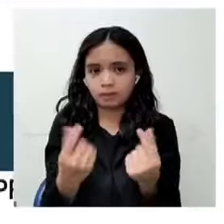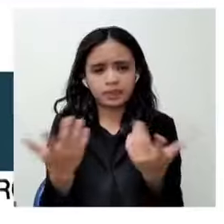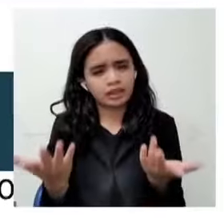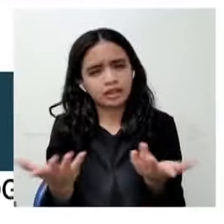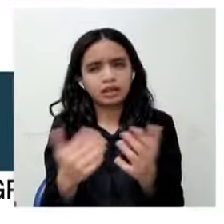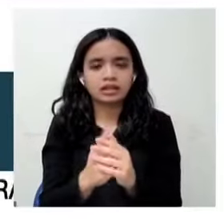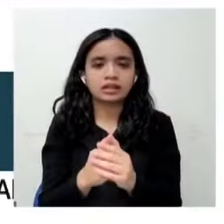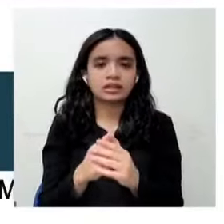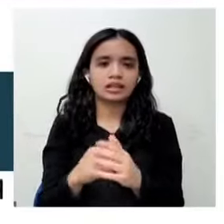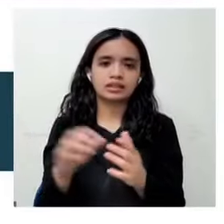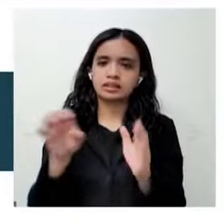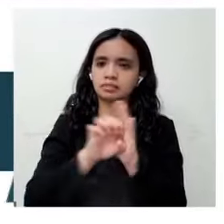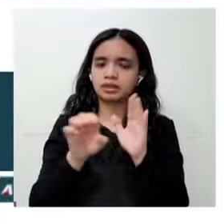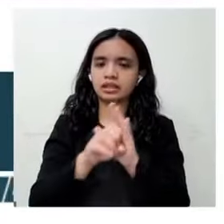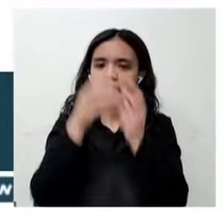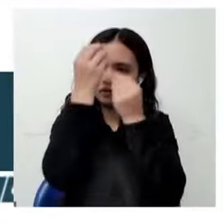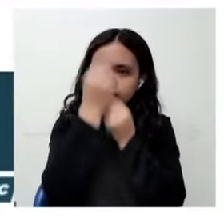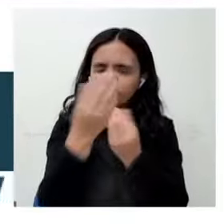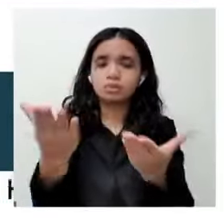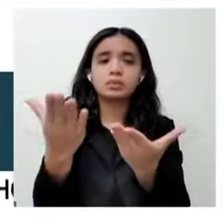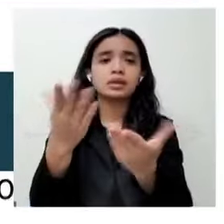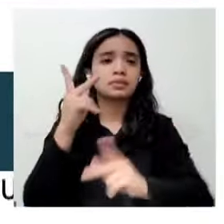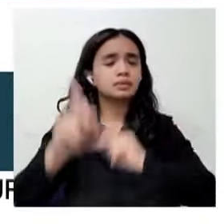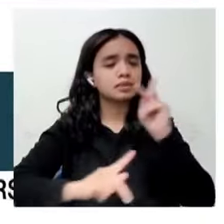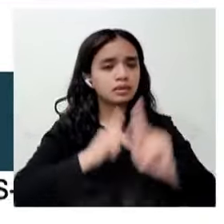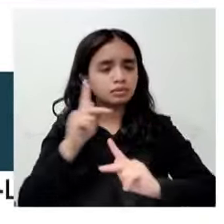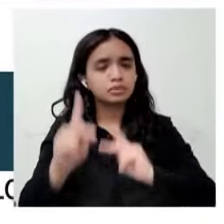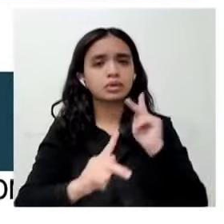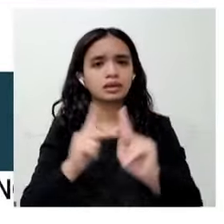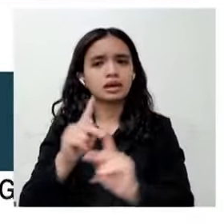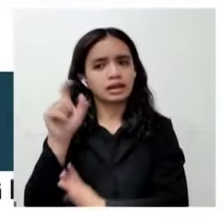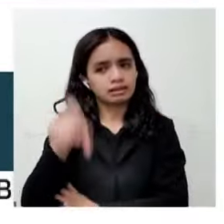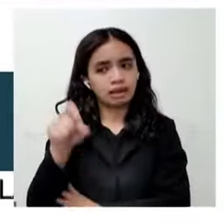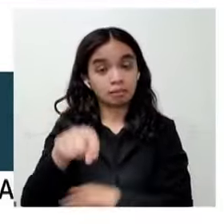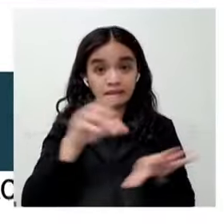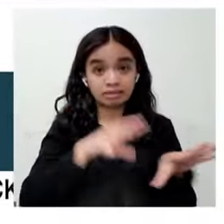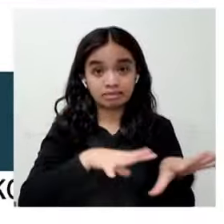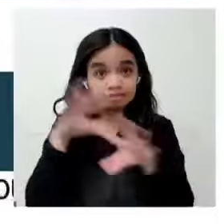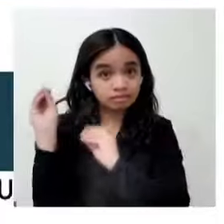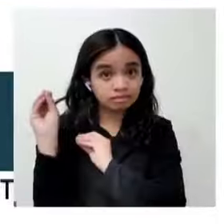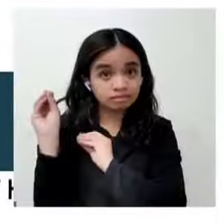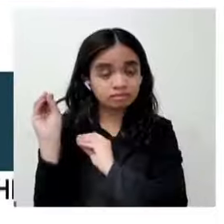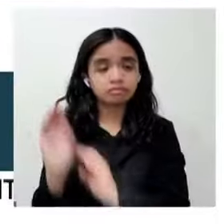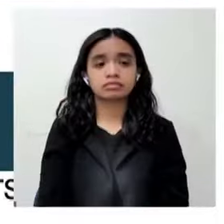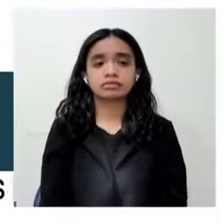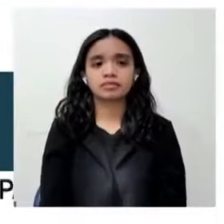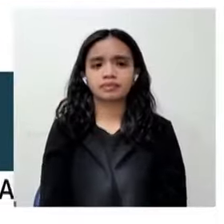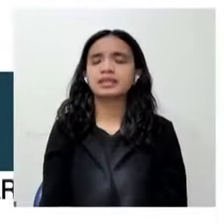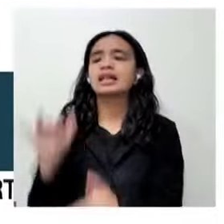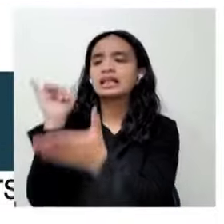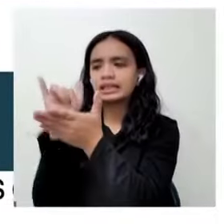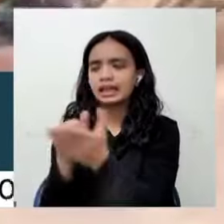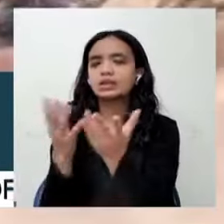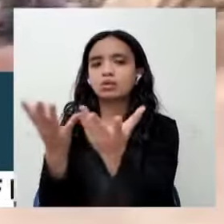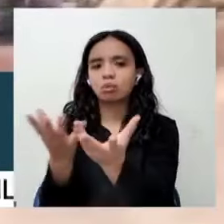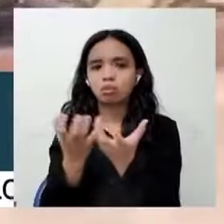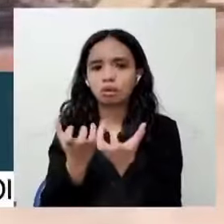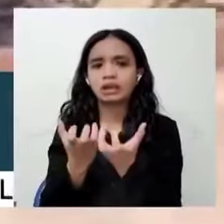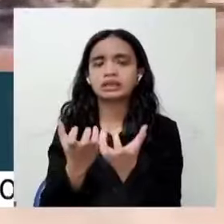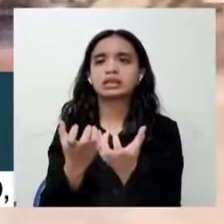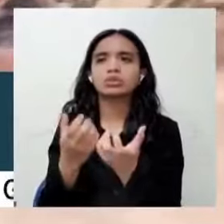like informing the residents there that they should evacuate? That's what we want to find out tomorrow in